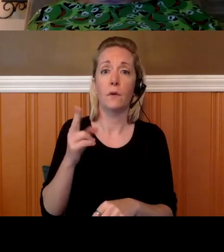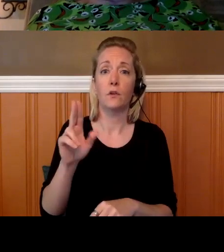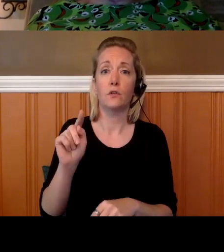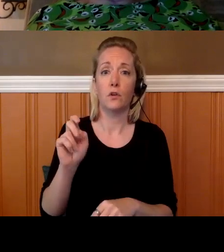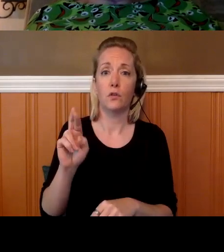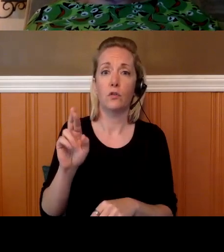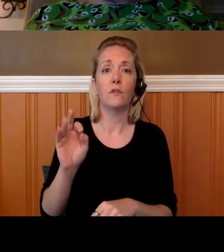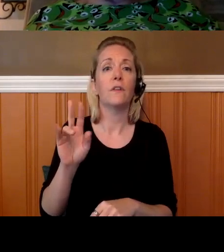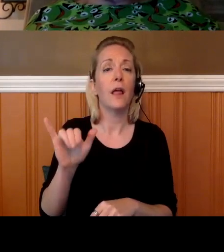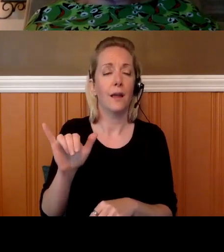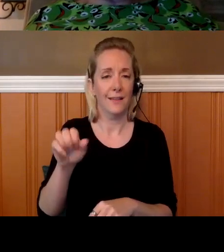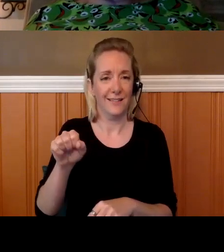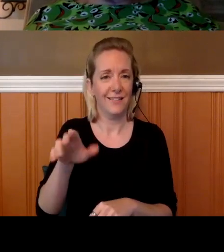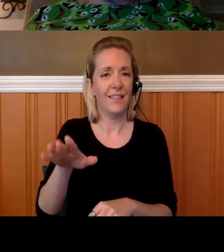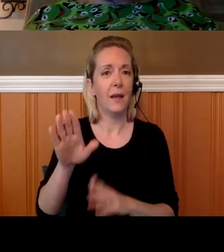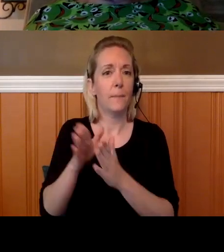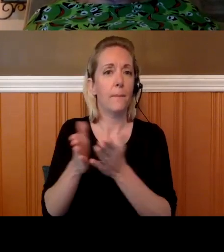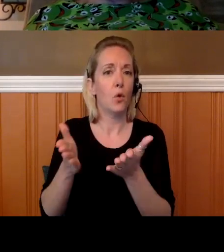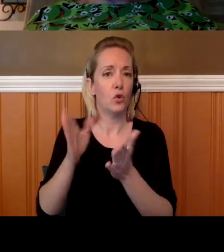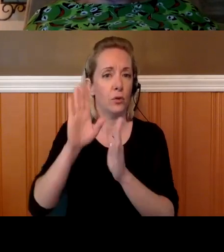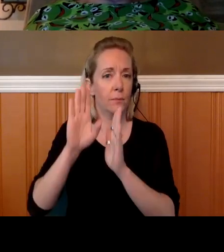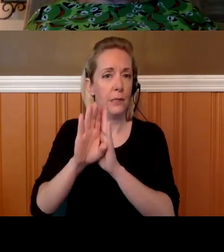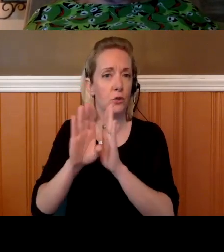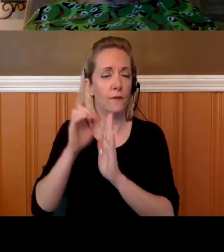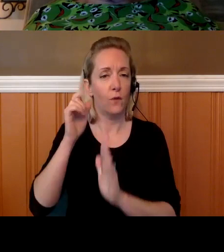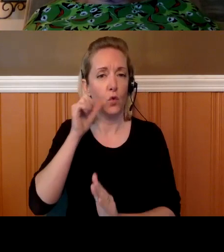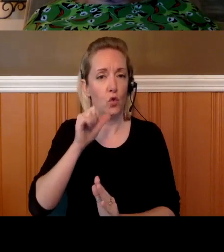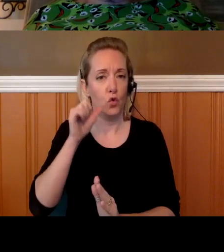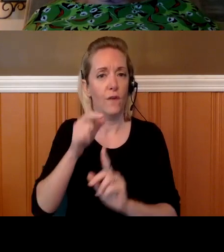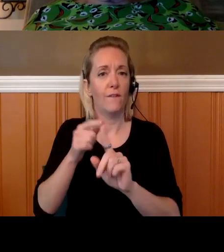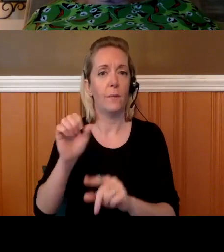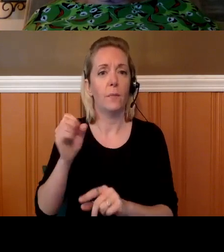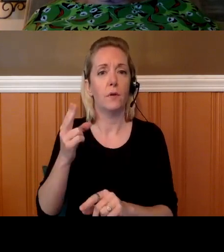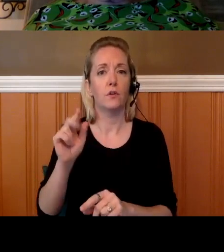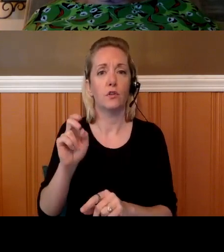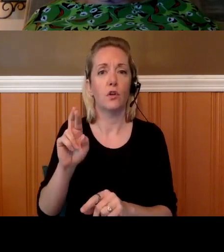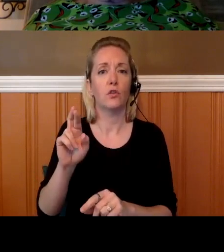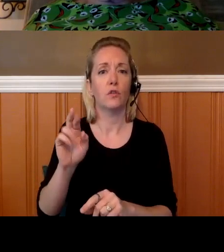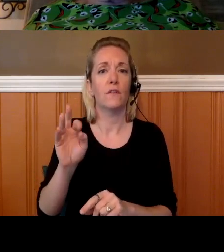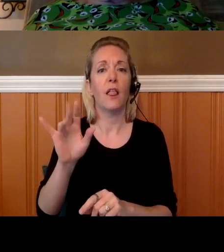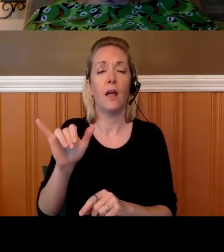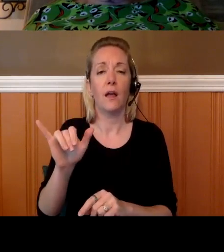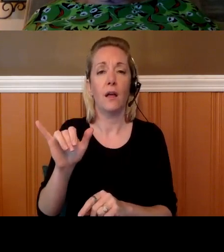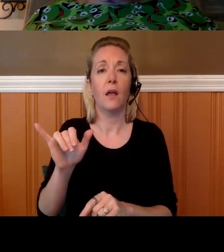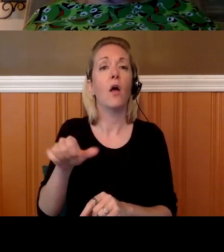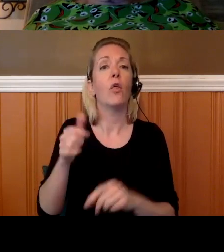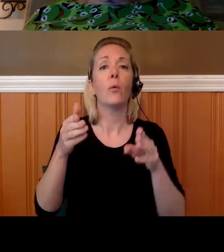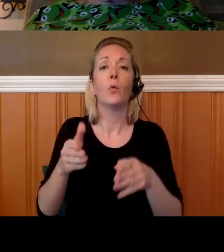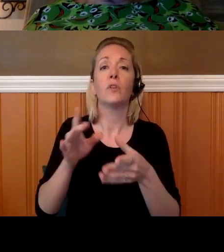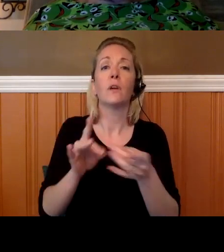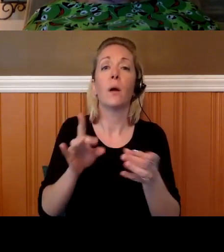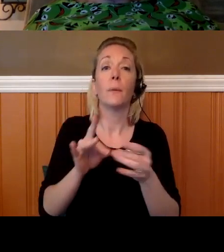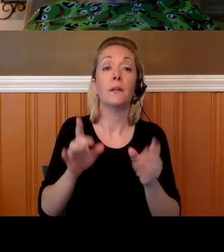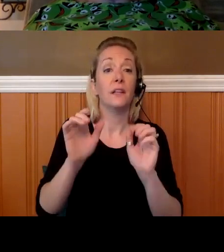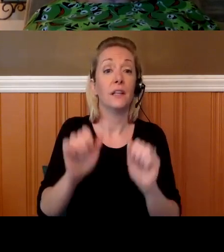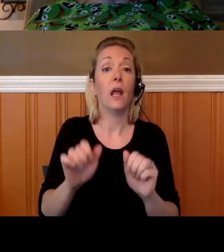that picture book in Shutterfly. And someone else also mentioned that PowerPoint works well too. You could do this in PowerPoint. Yeah, you